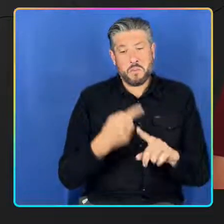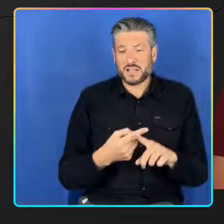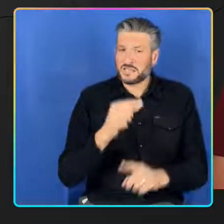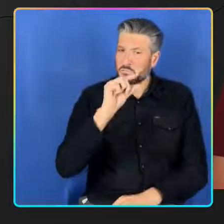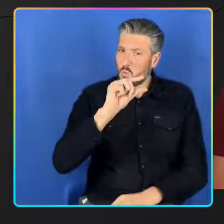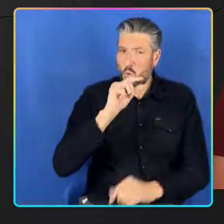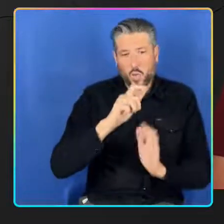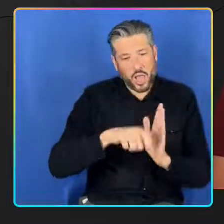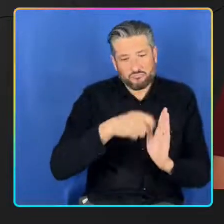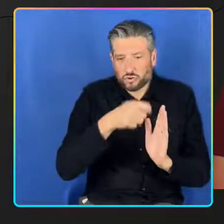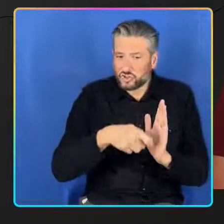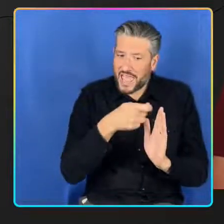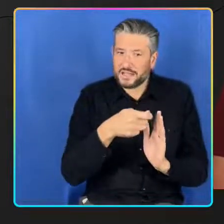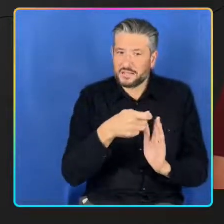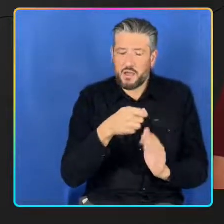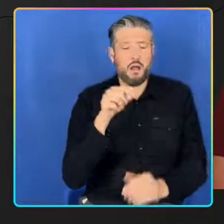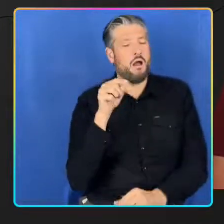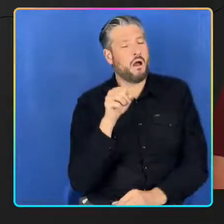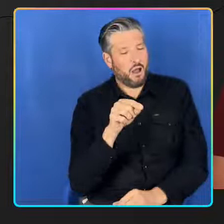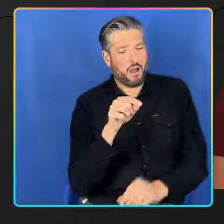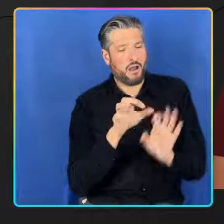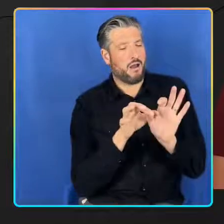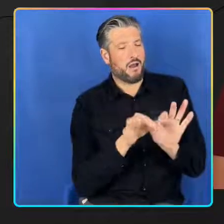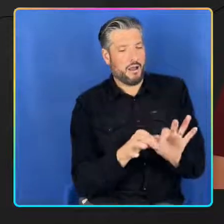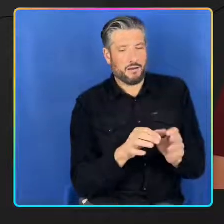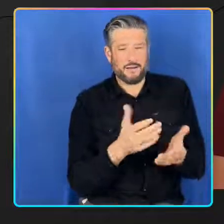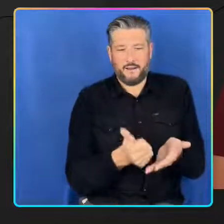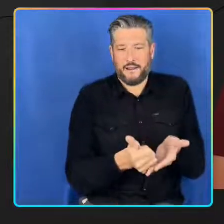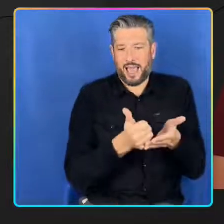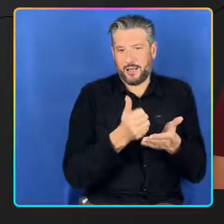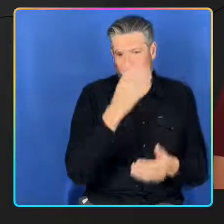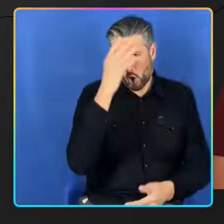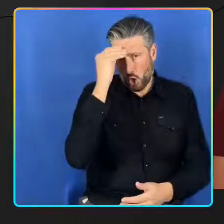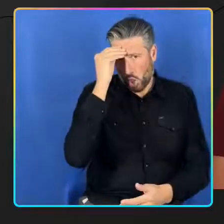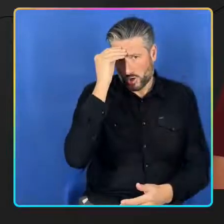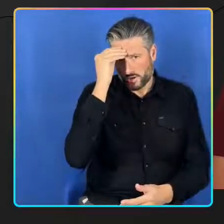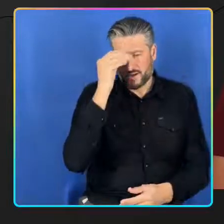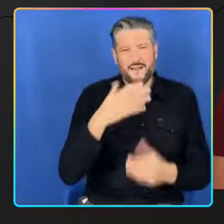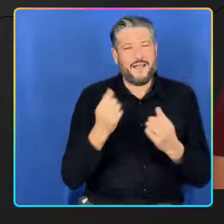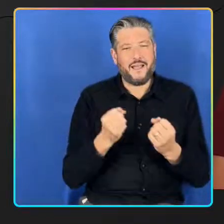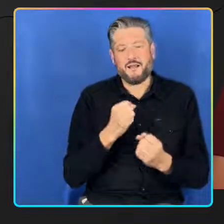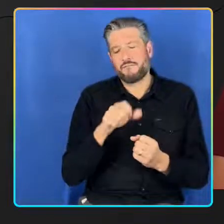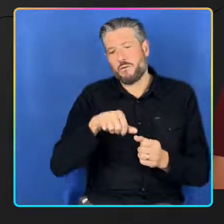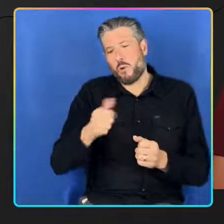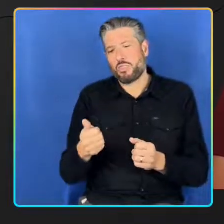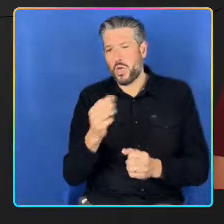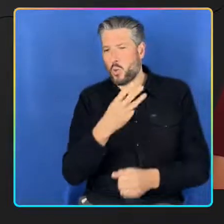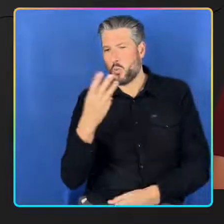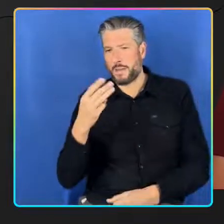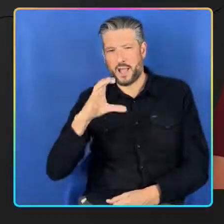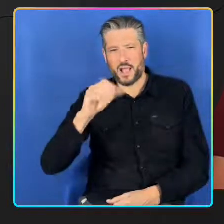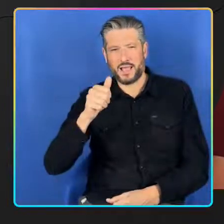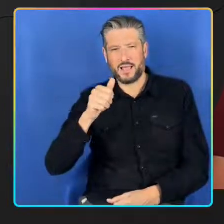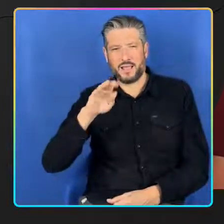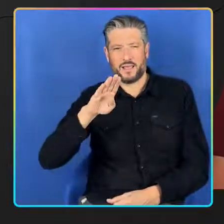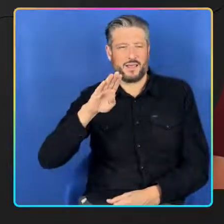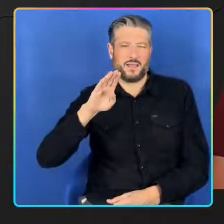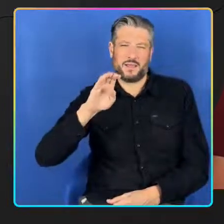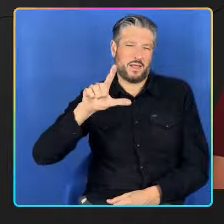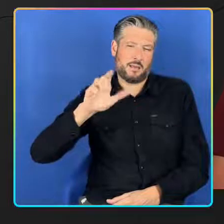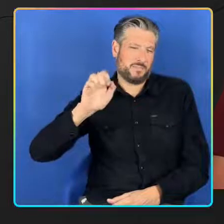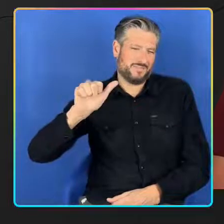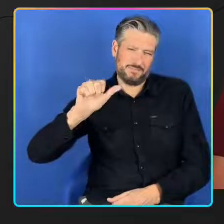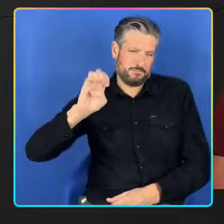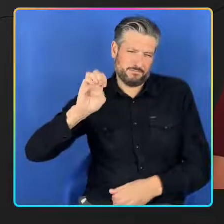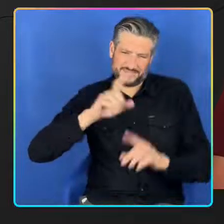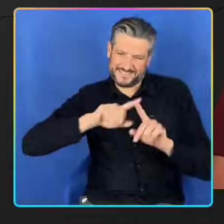Kaggle is a great website in order to learn how to do, if I'm trying to learn a new data science technique or a new machine learning model, I'll